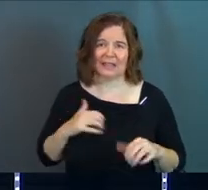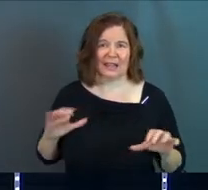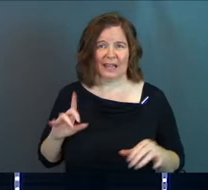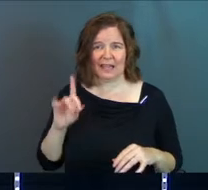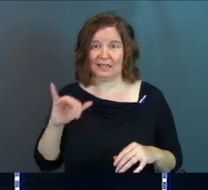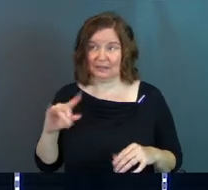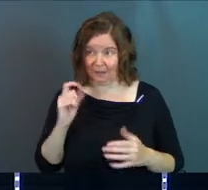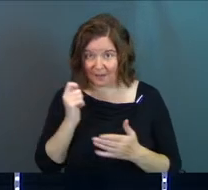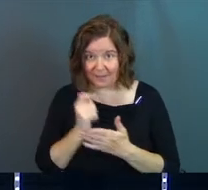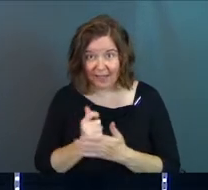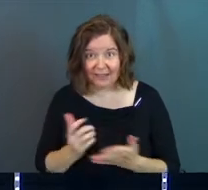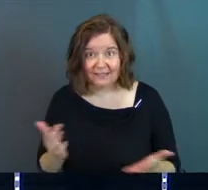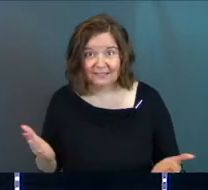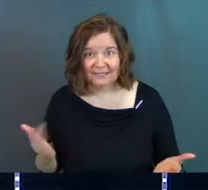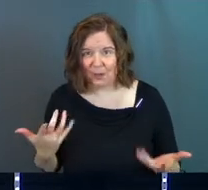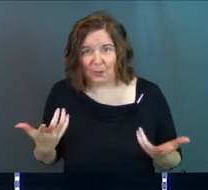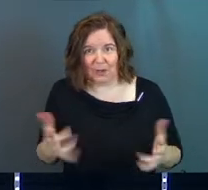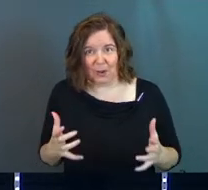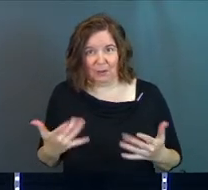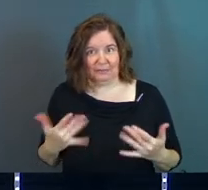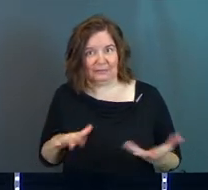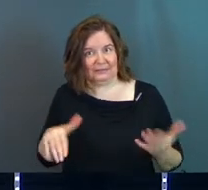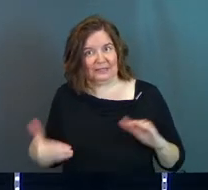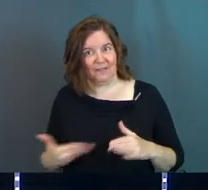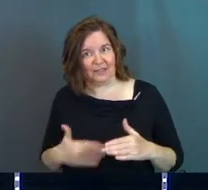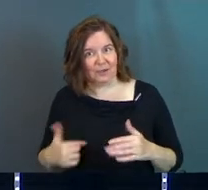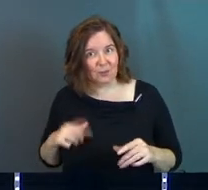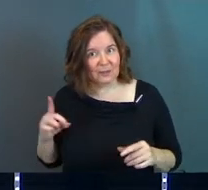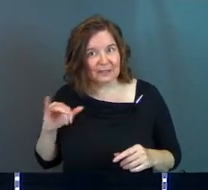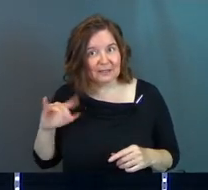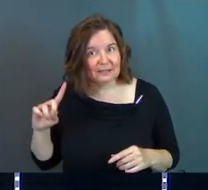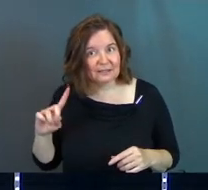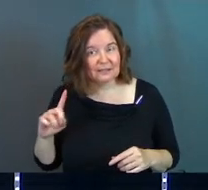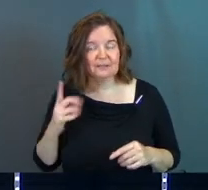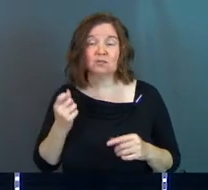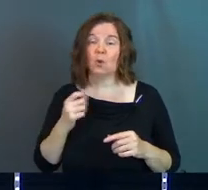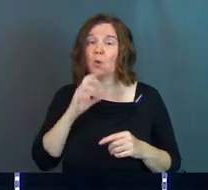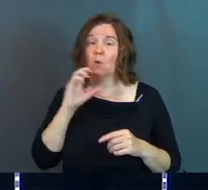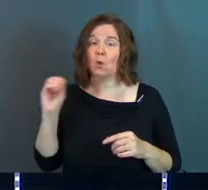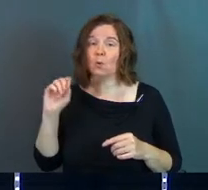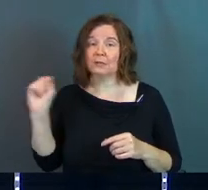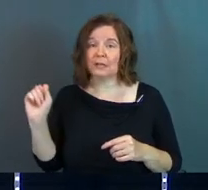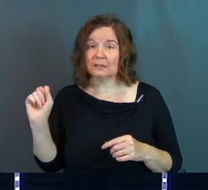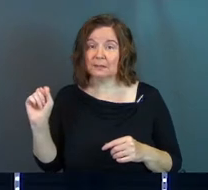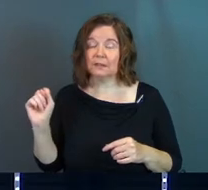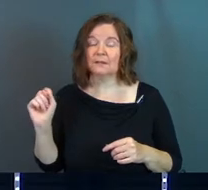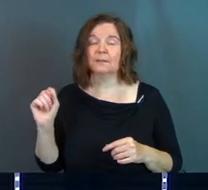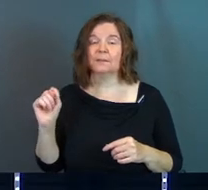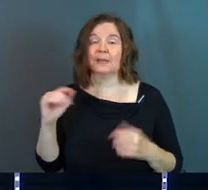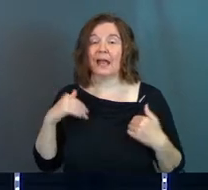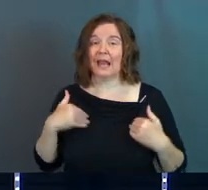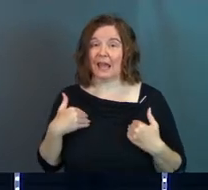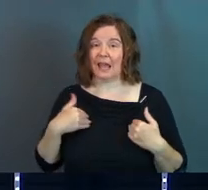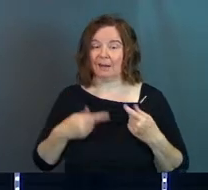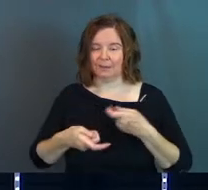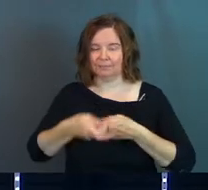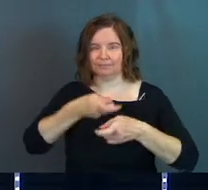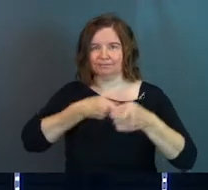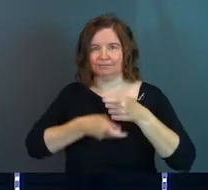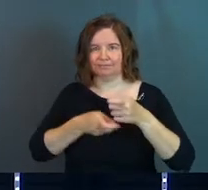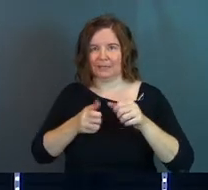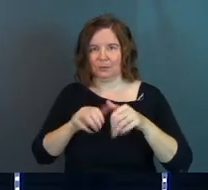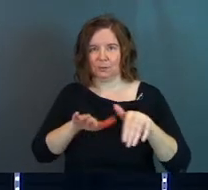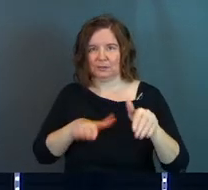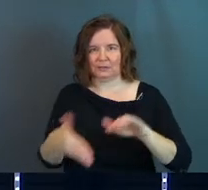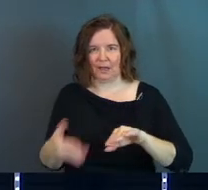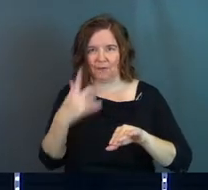I did. Amen? We don't want to give up our life for the thing that we did. So in the Old Testament, an animal had to lose its